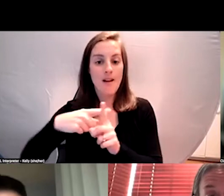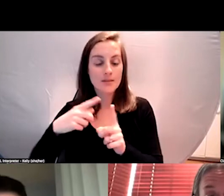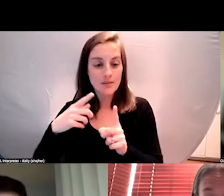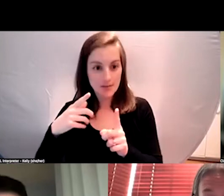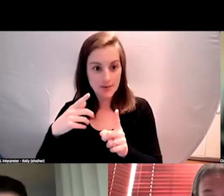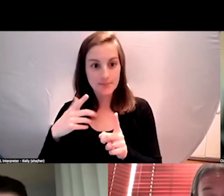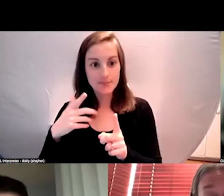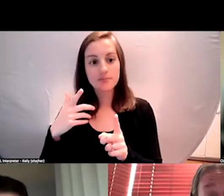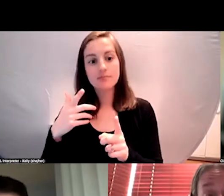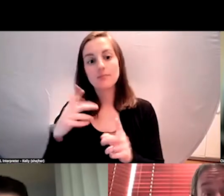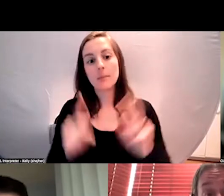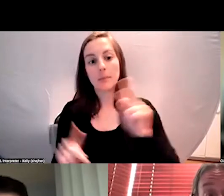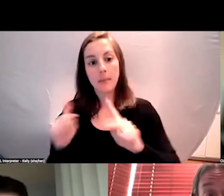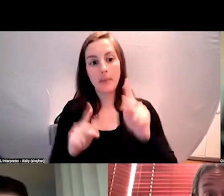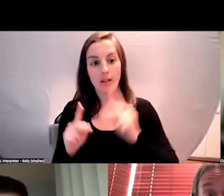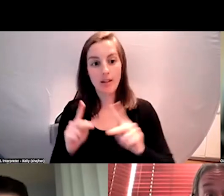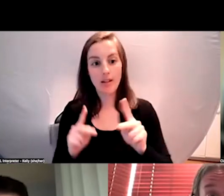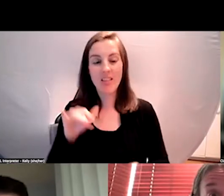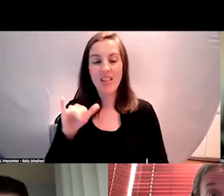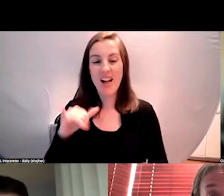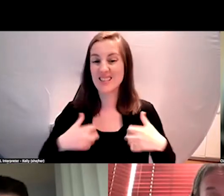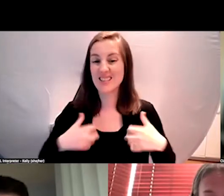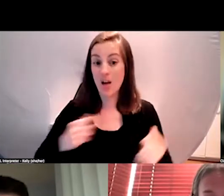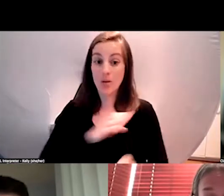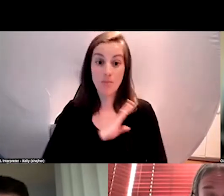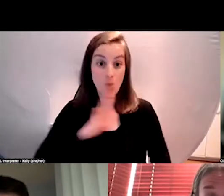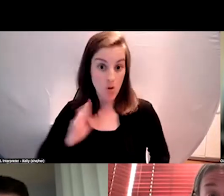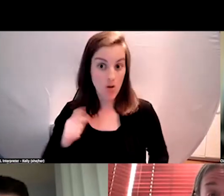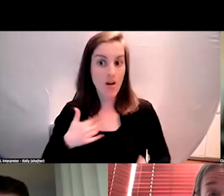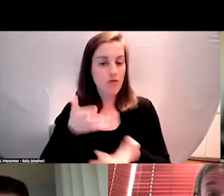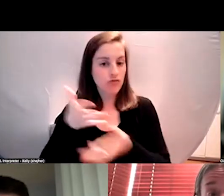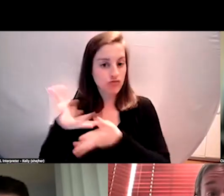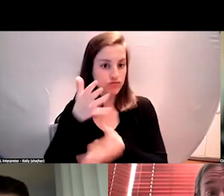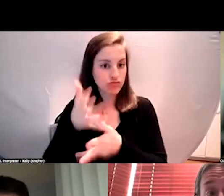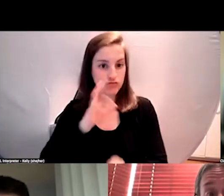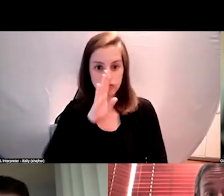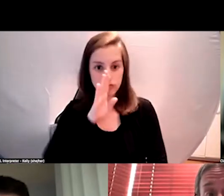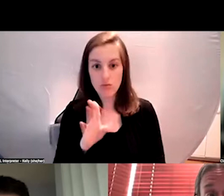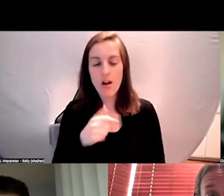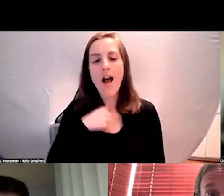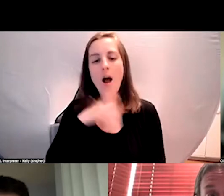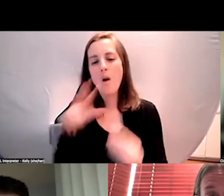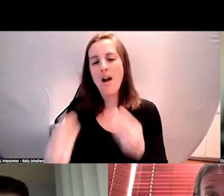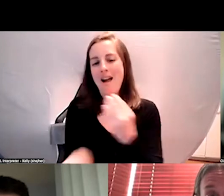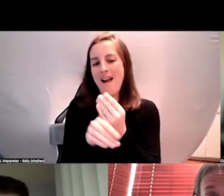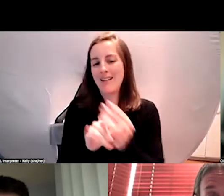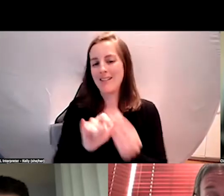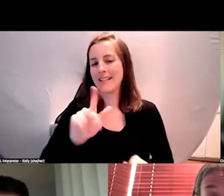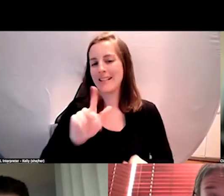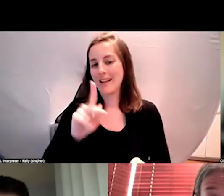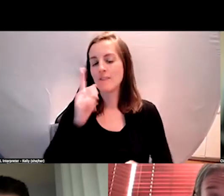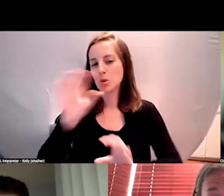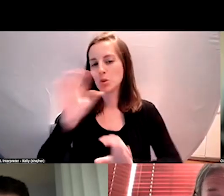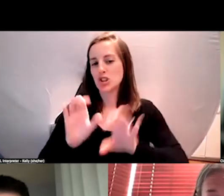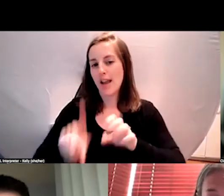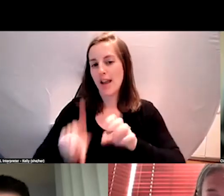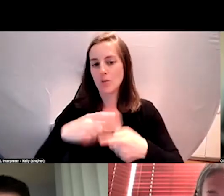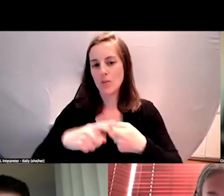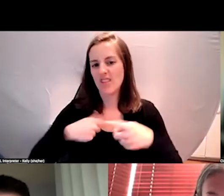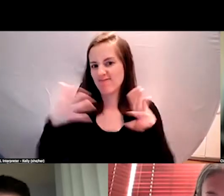Board, which is a health board with whom I directly work. I will drop that link into the chat after I finish these